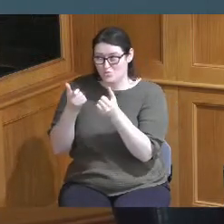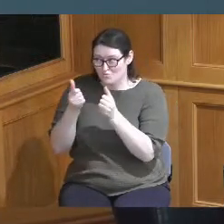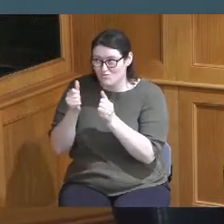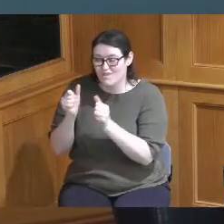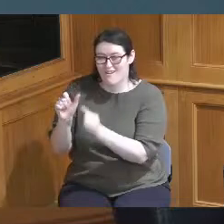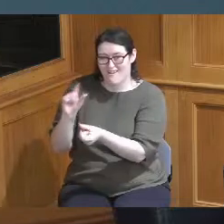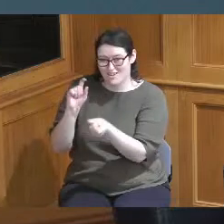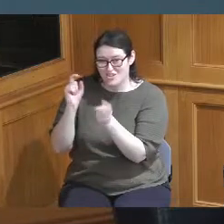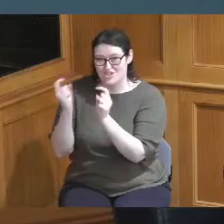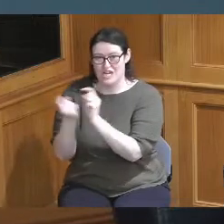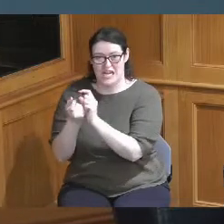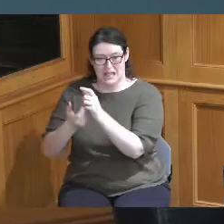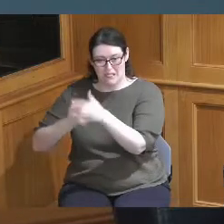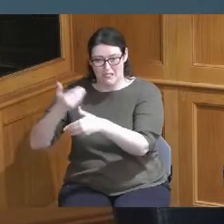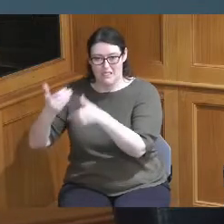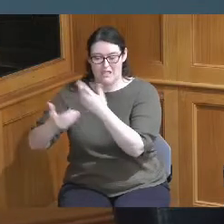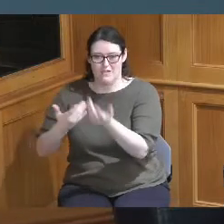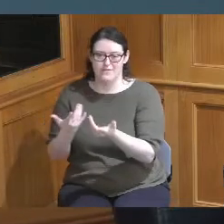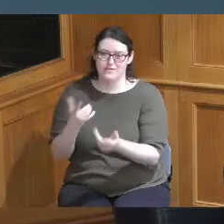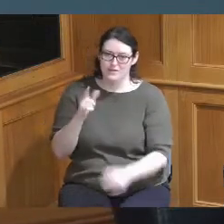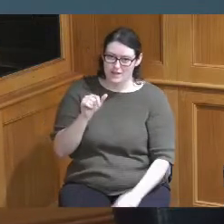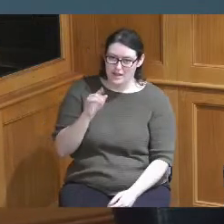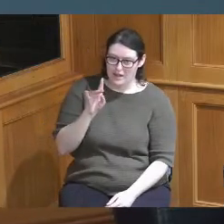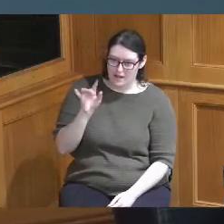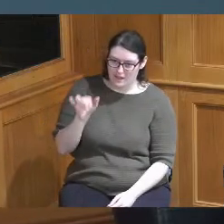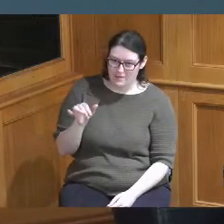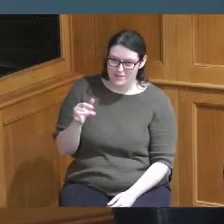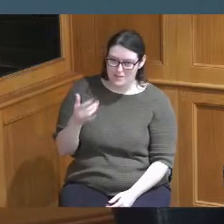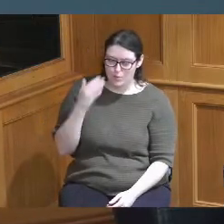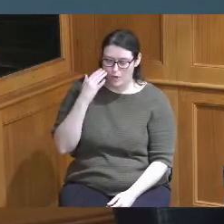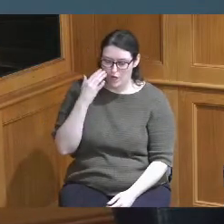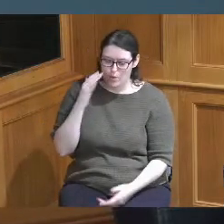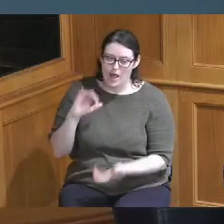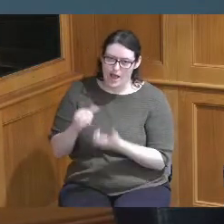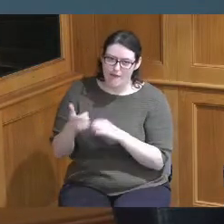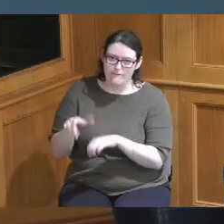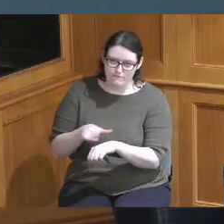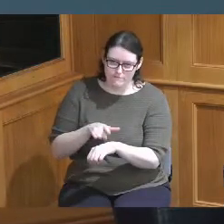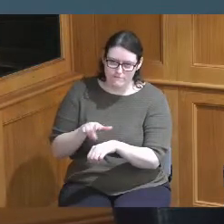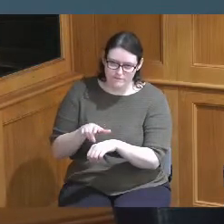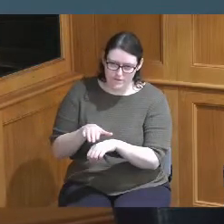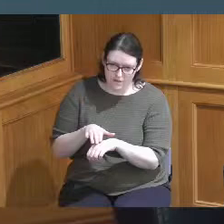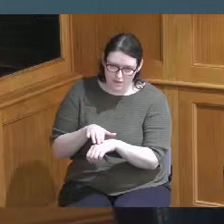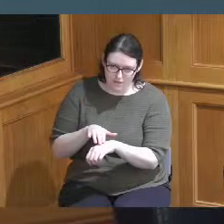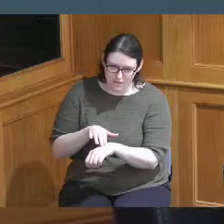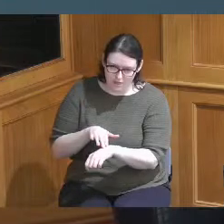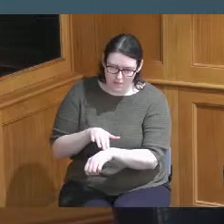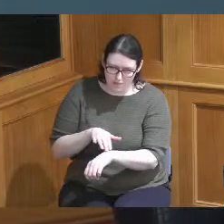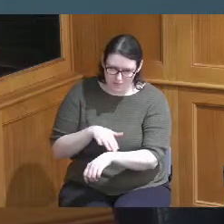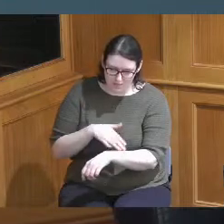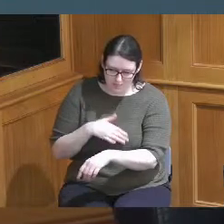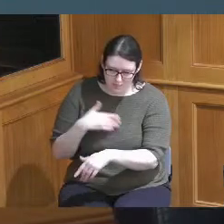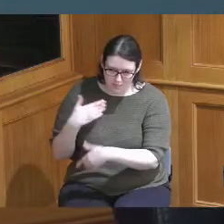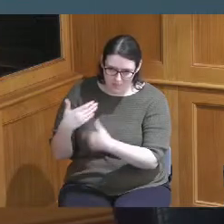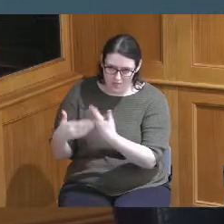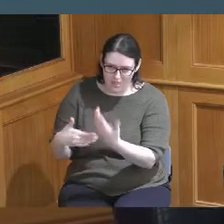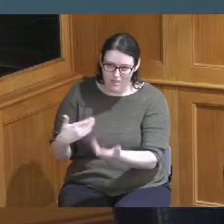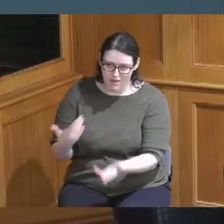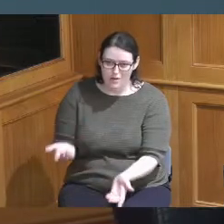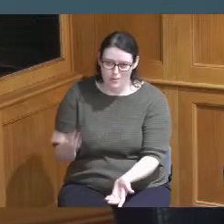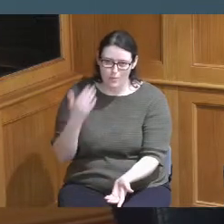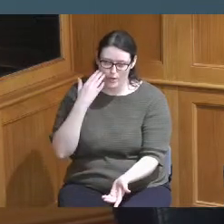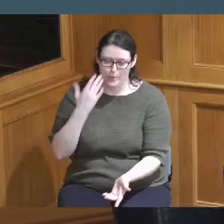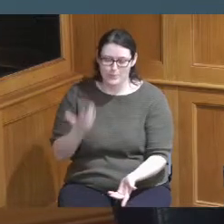process. Well, we know about lobbyists and we know about Columbus. How fast do they work? The bottom line for me is that